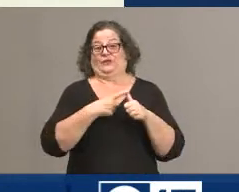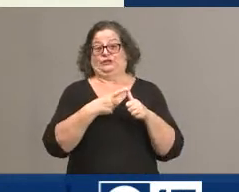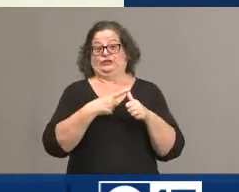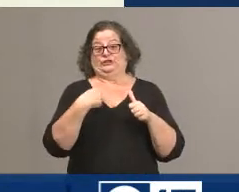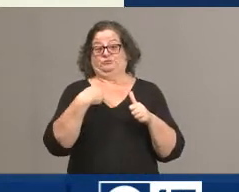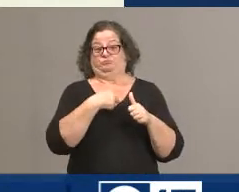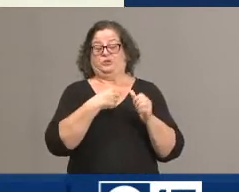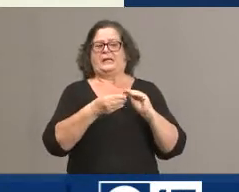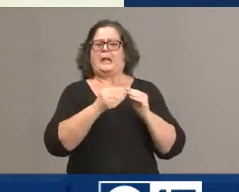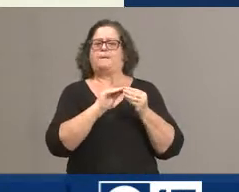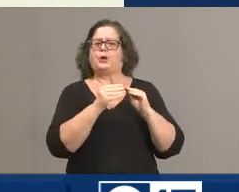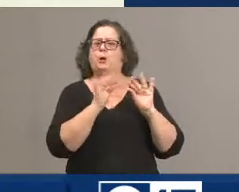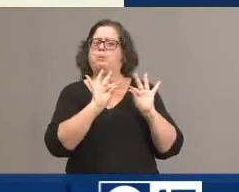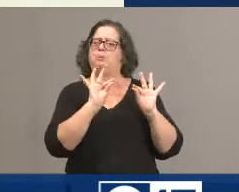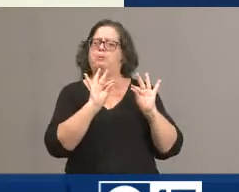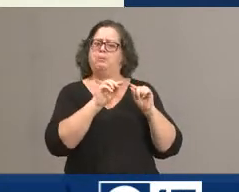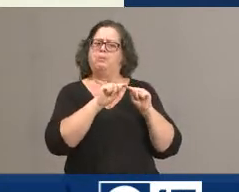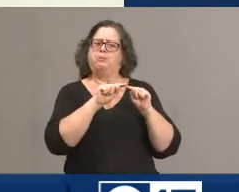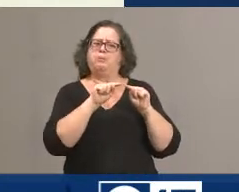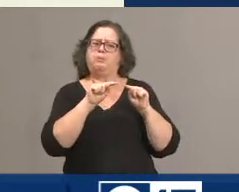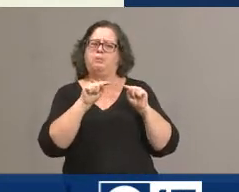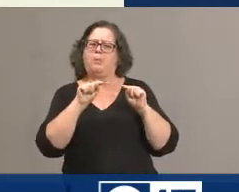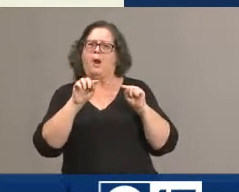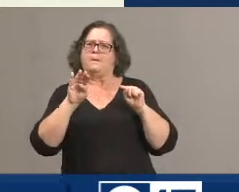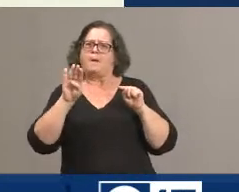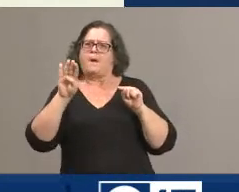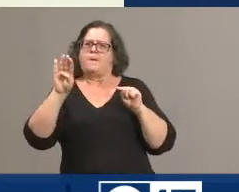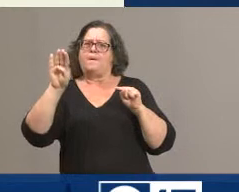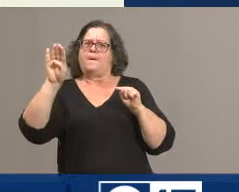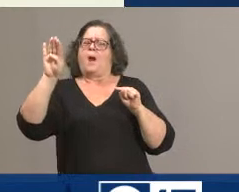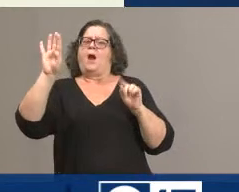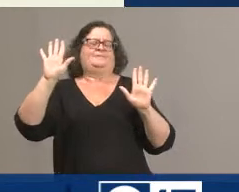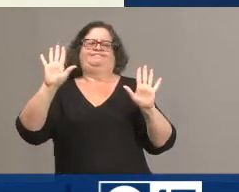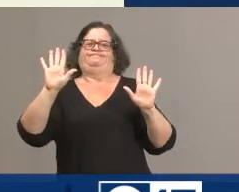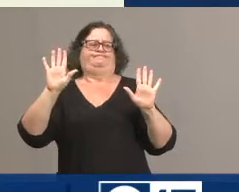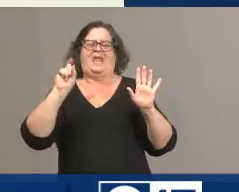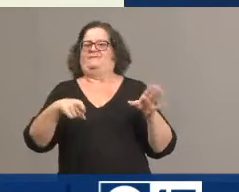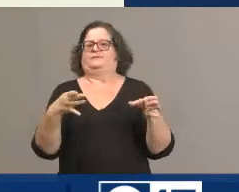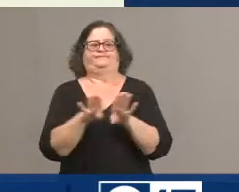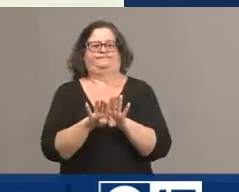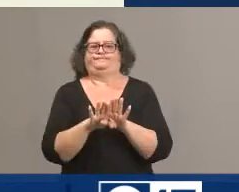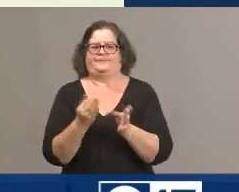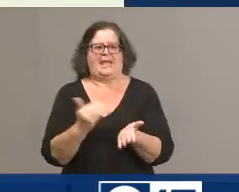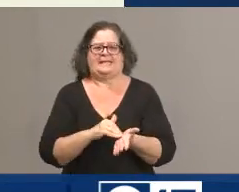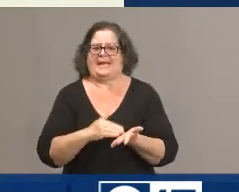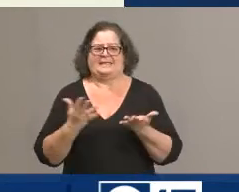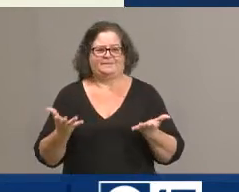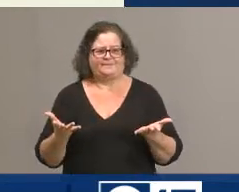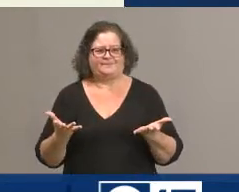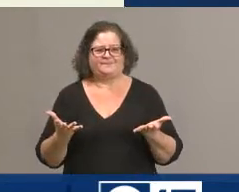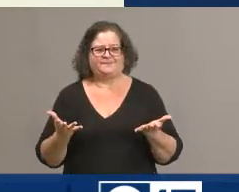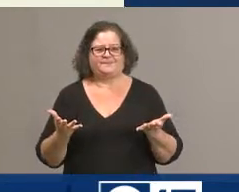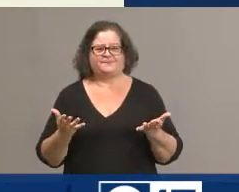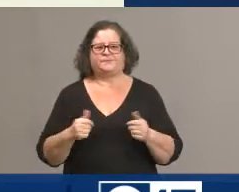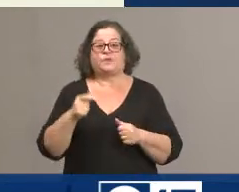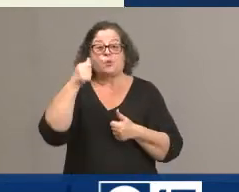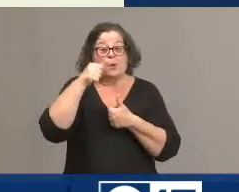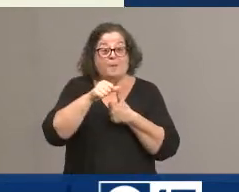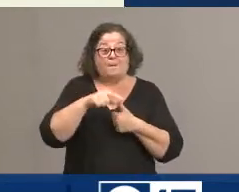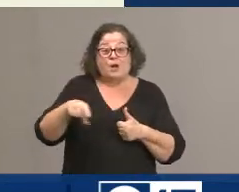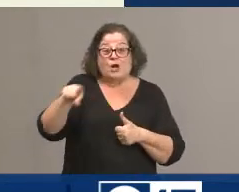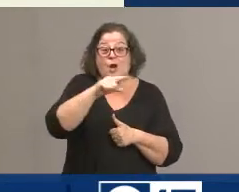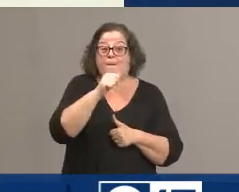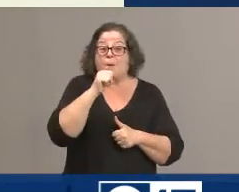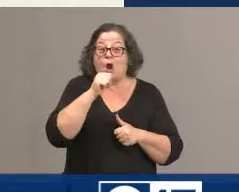this was not all. This was some. But the only way to fix it was through executive